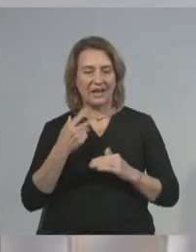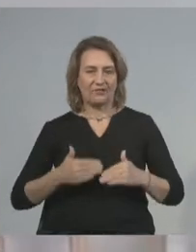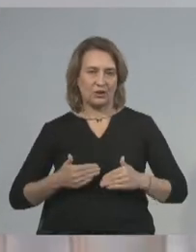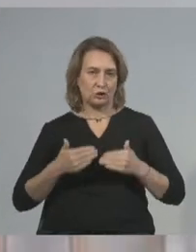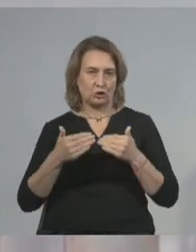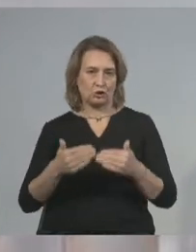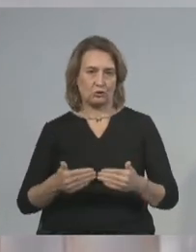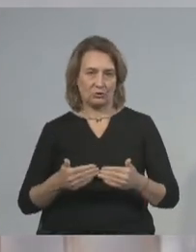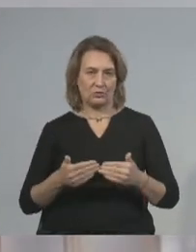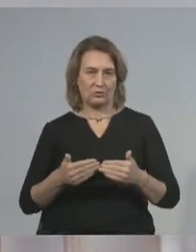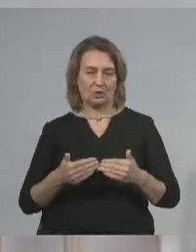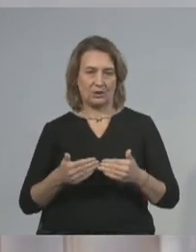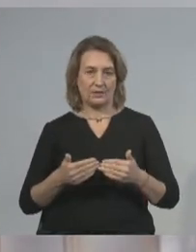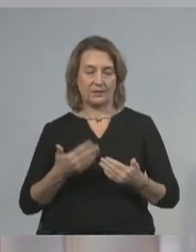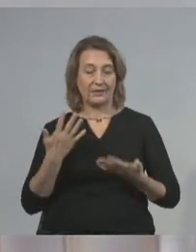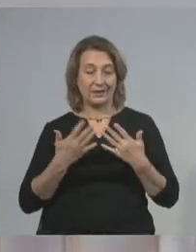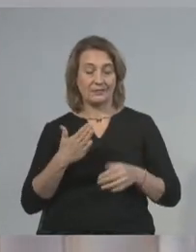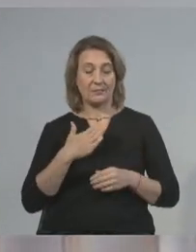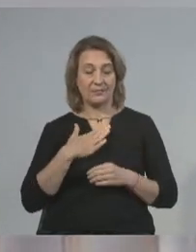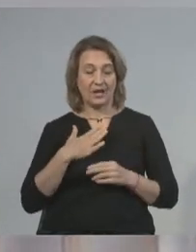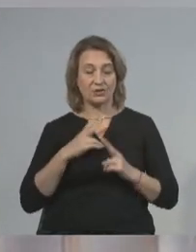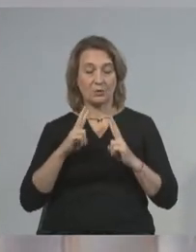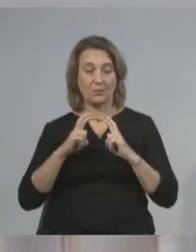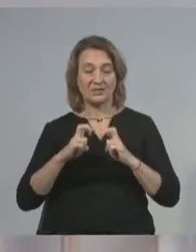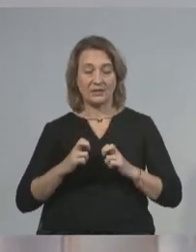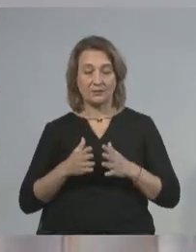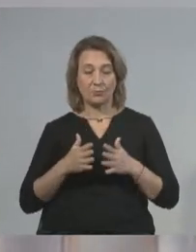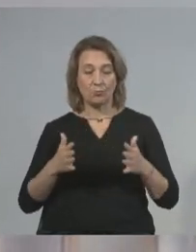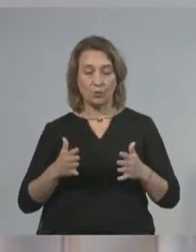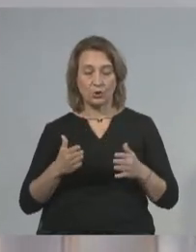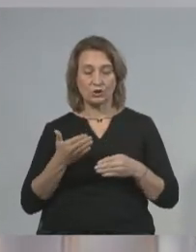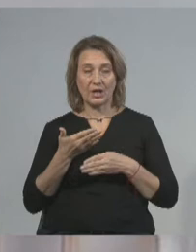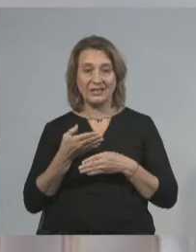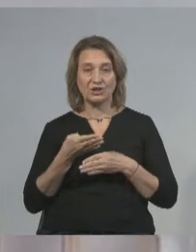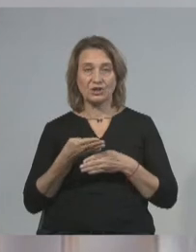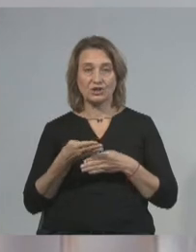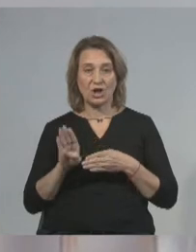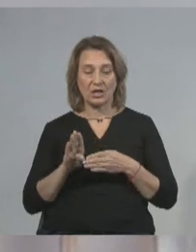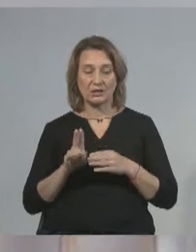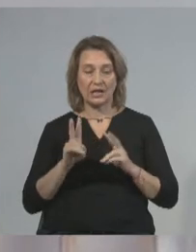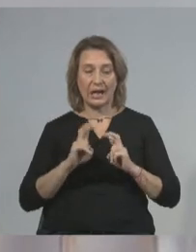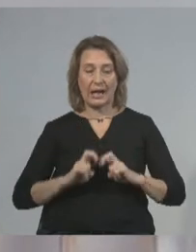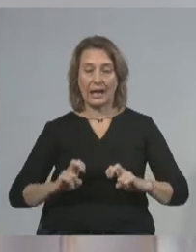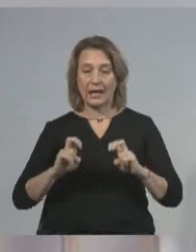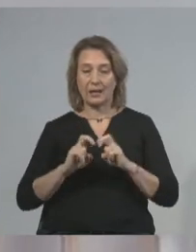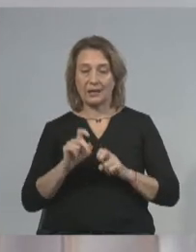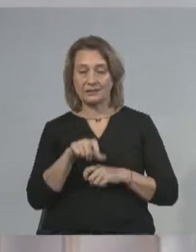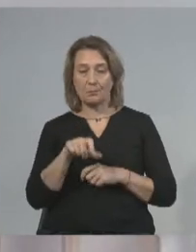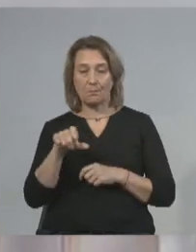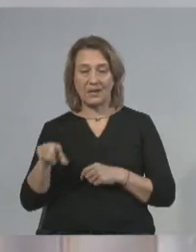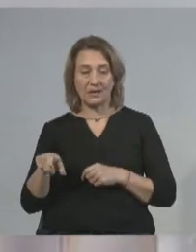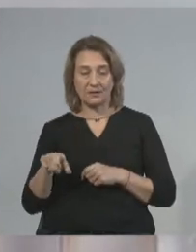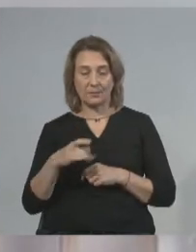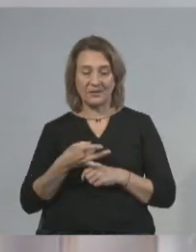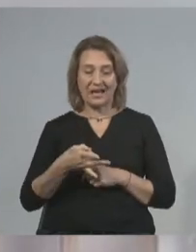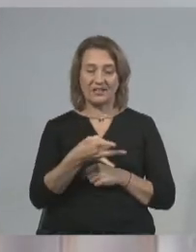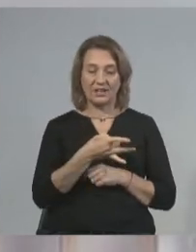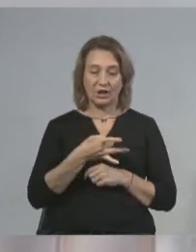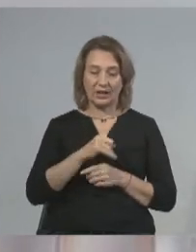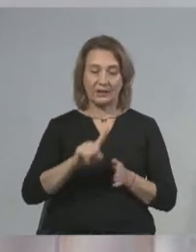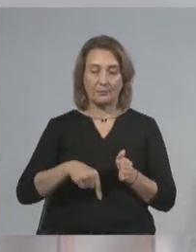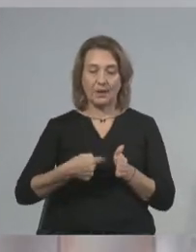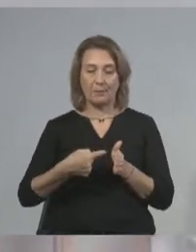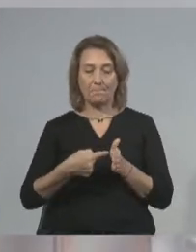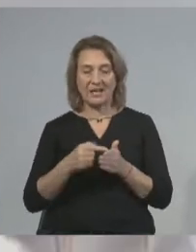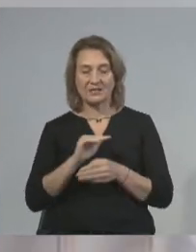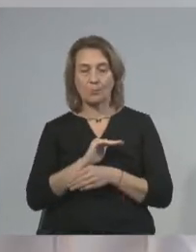because even if according to the results of our research the biggest part of x bigger part of experts on the regional